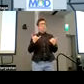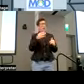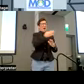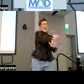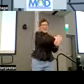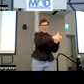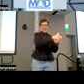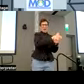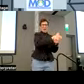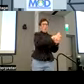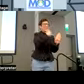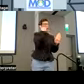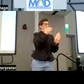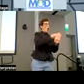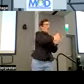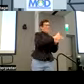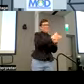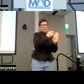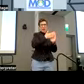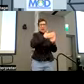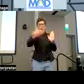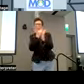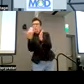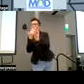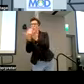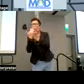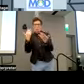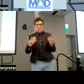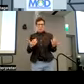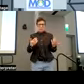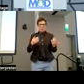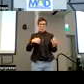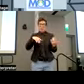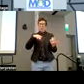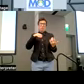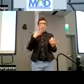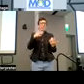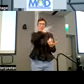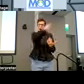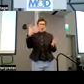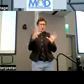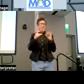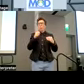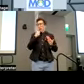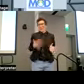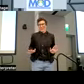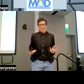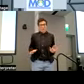that we have to do. Because, you know, it's already been said up here on the stage. We're far from done here. And